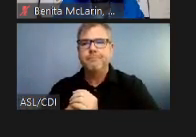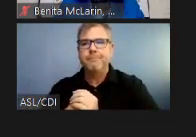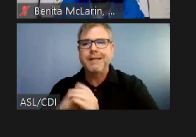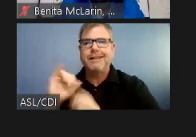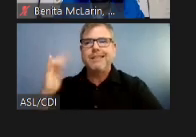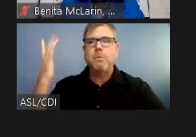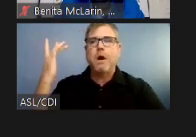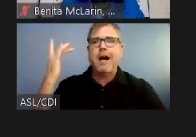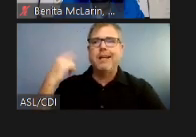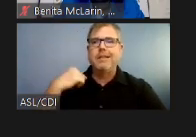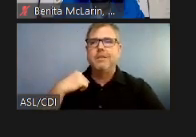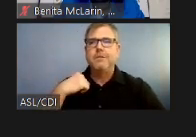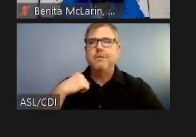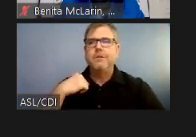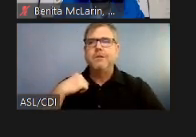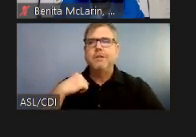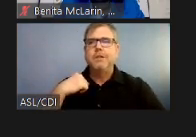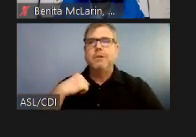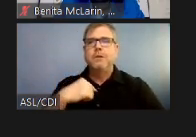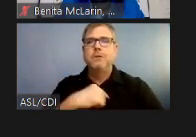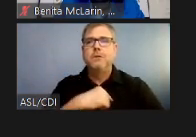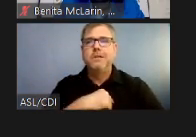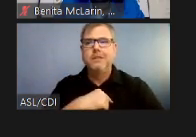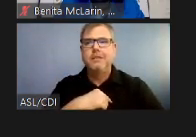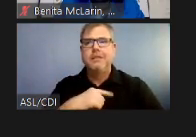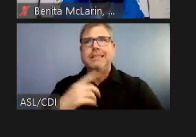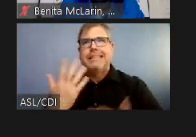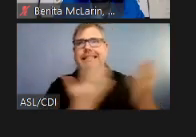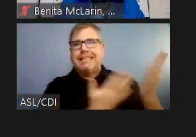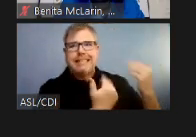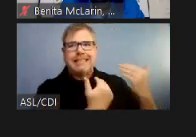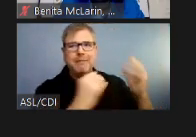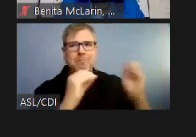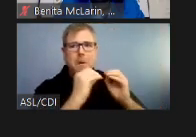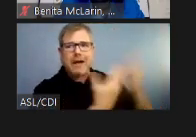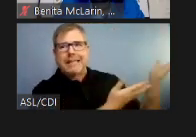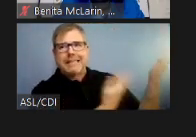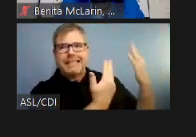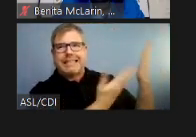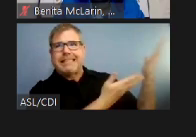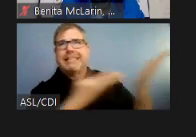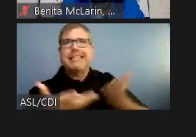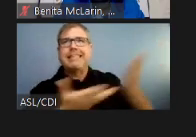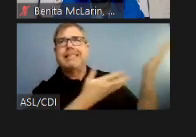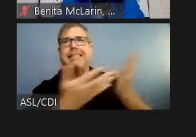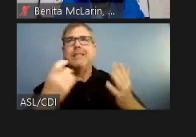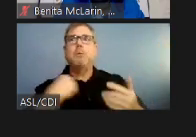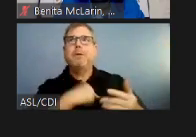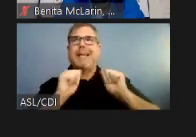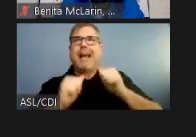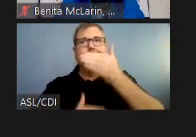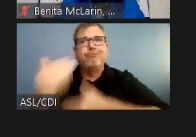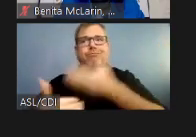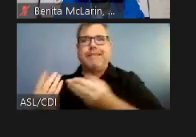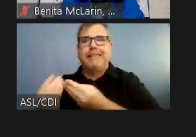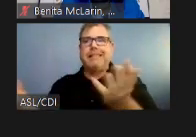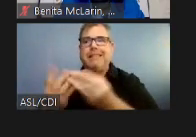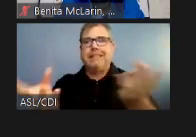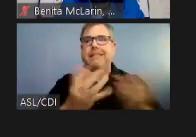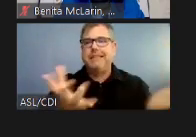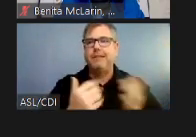of vaccines here in Marin County. So that's another reason why I think we all need to recognize that there's a certain